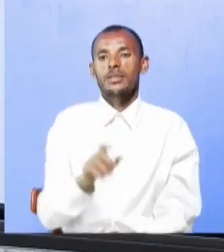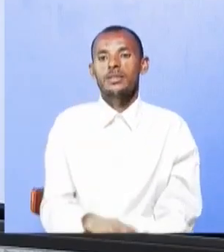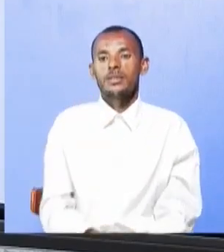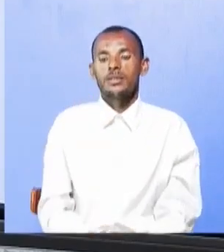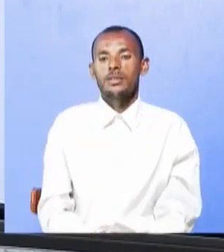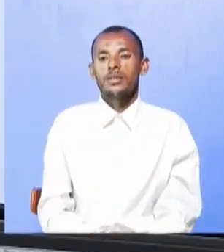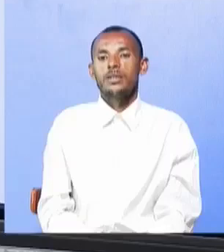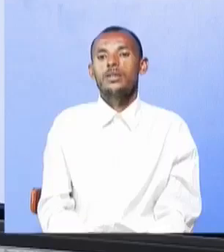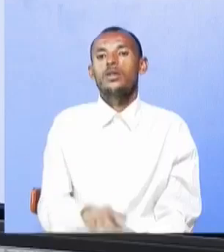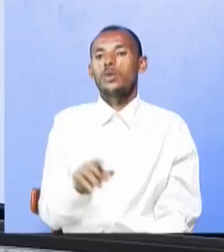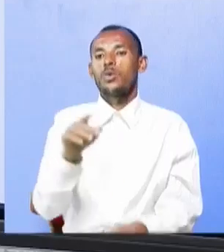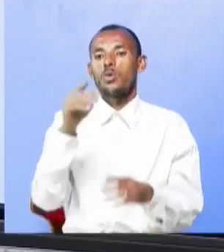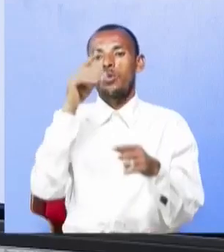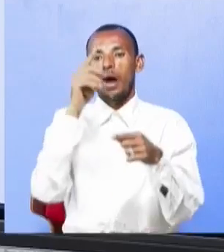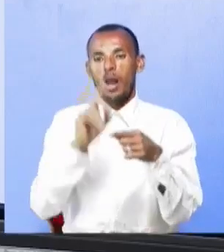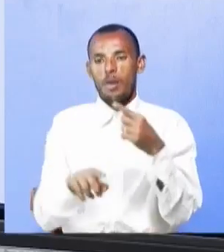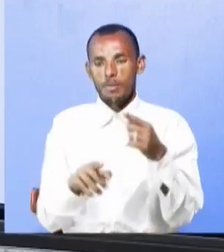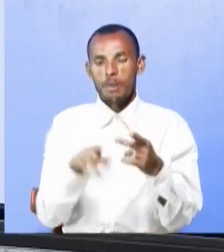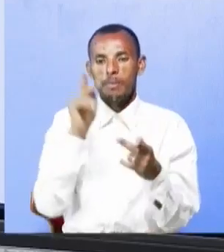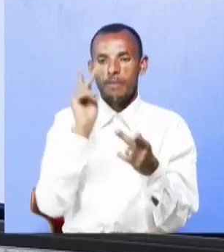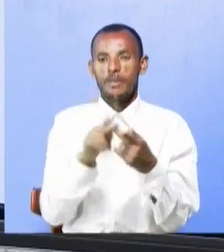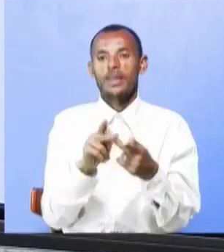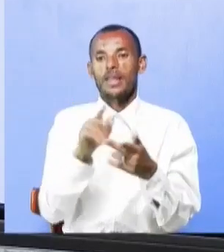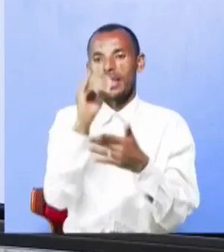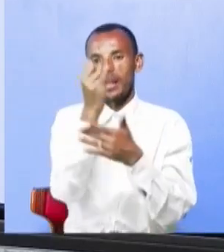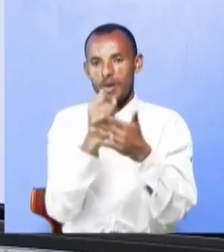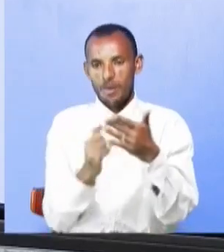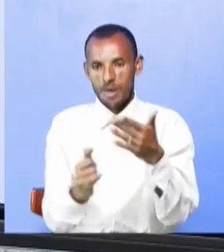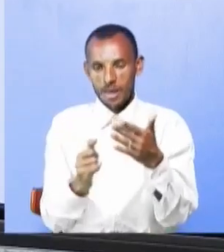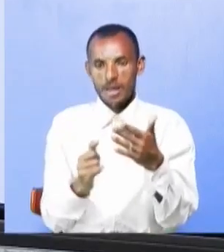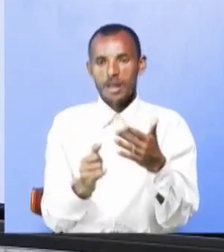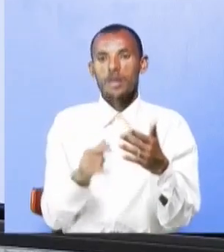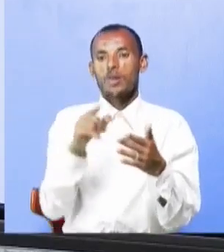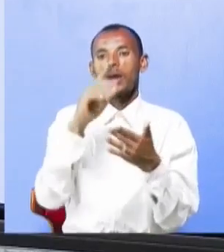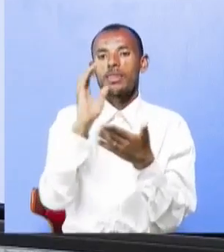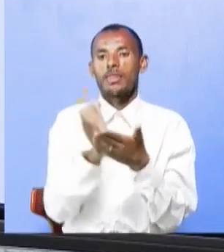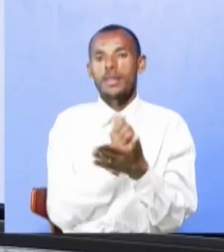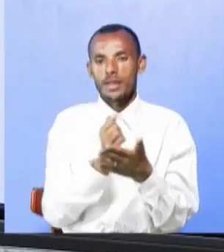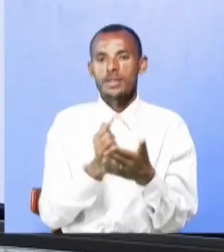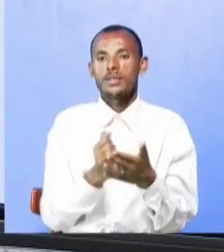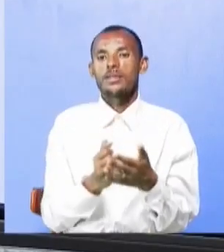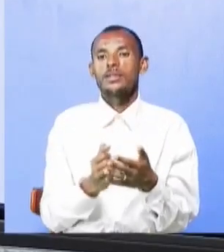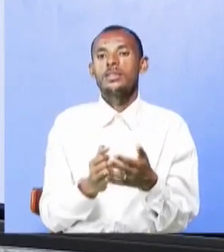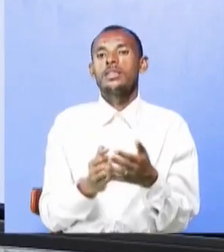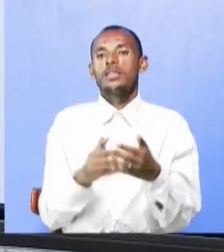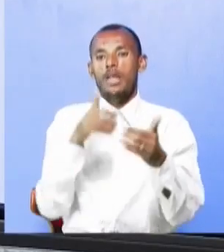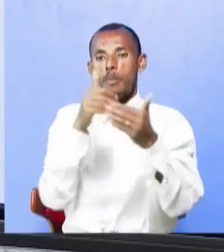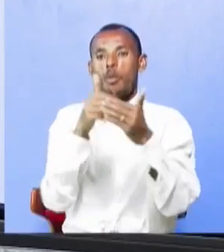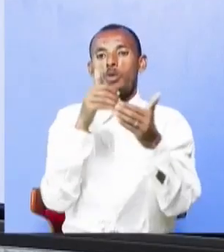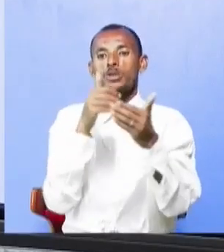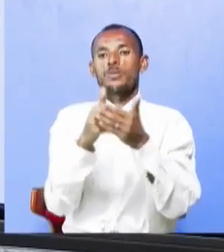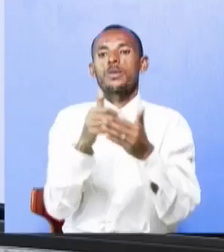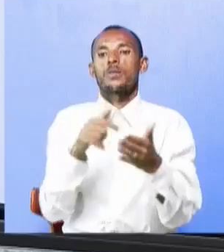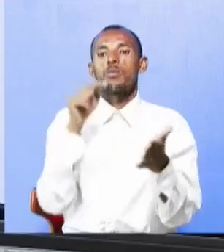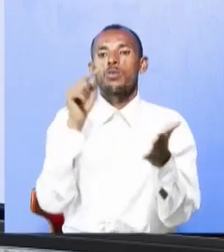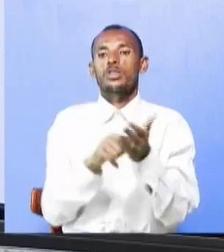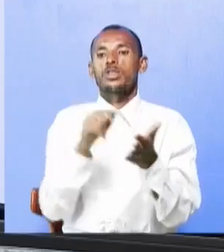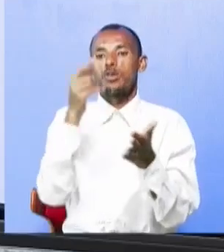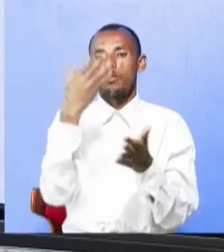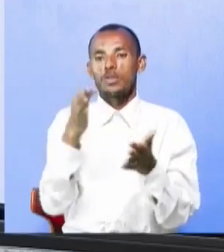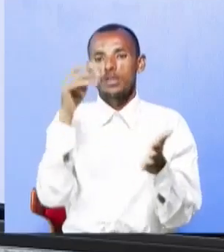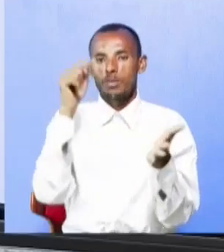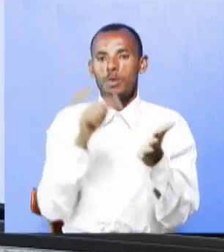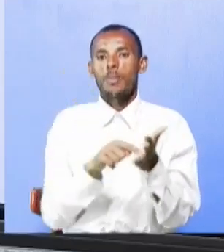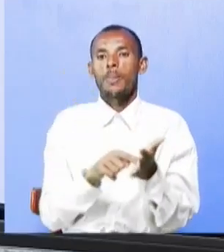you cannot be perfect in sketching, but you can take the rough approximate position of the